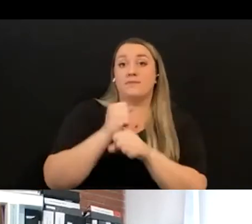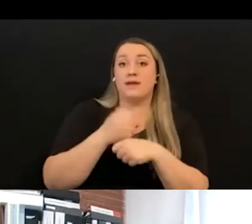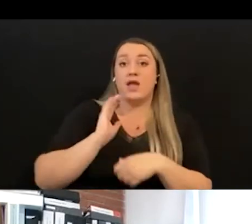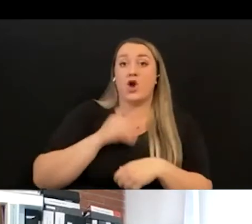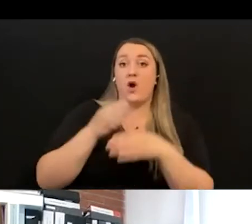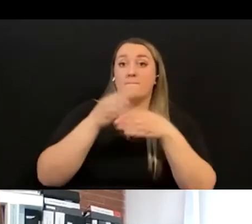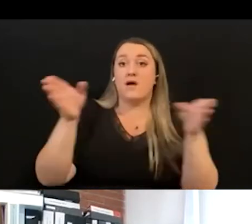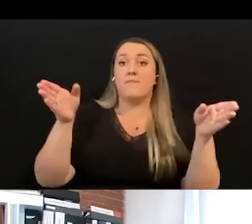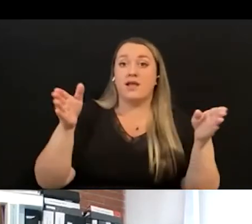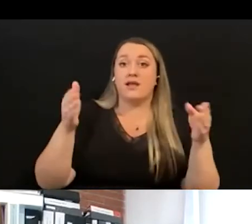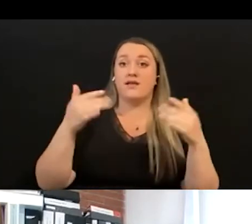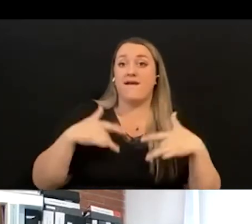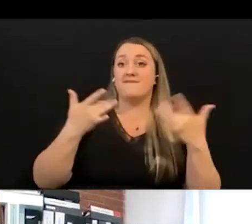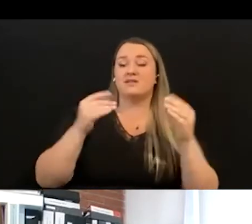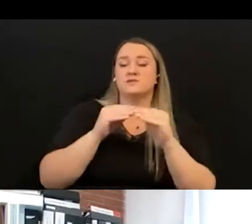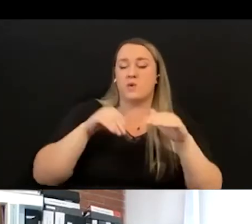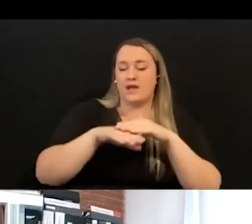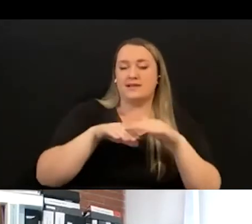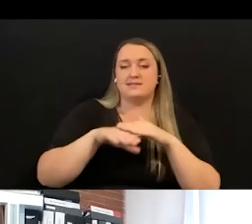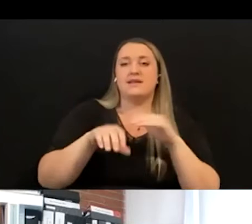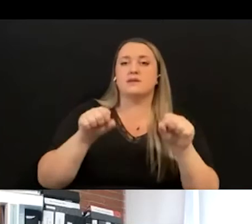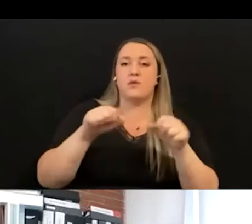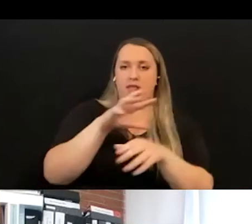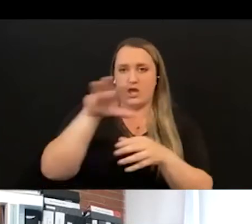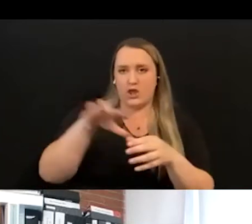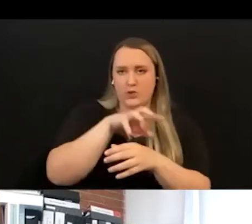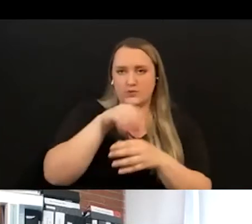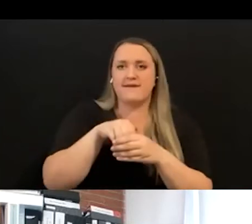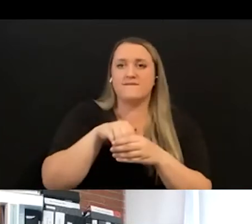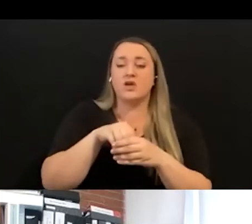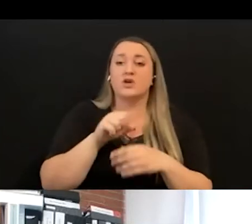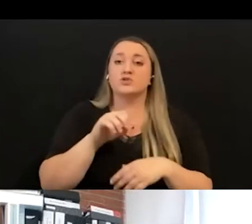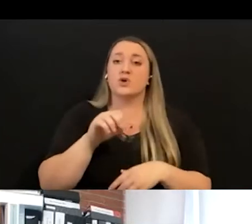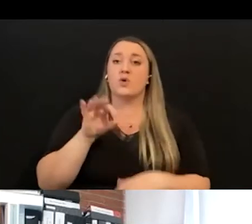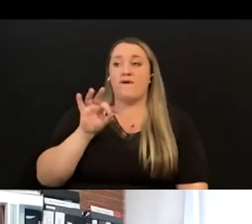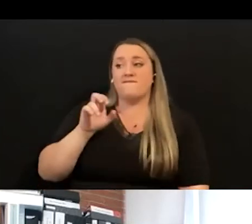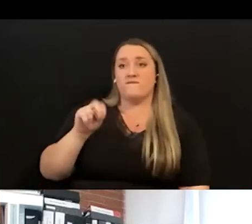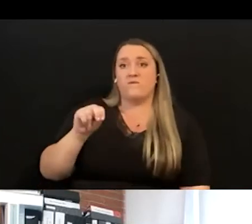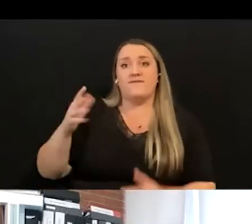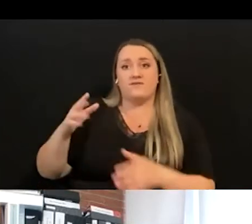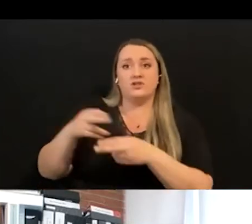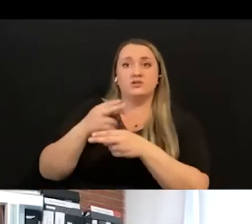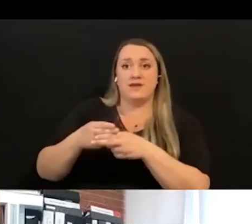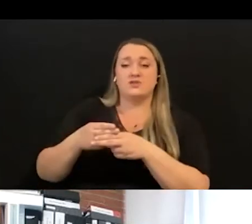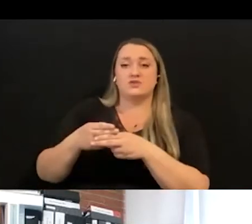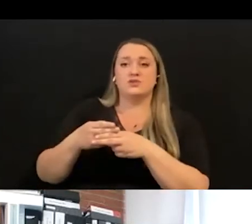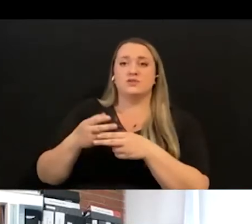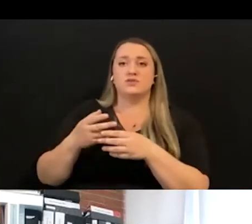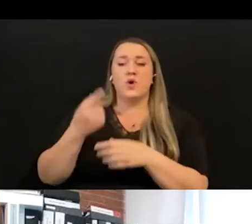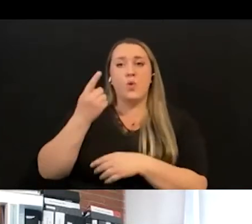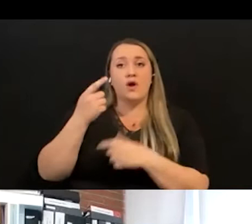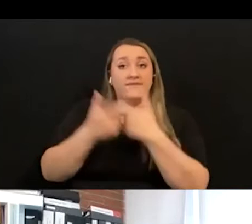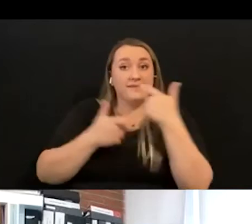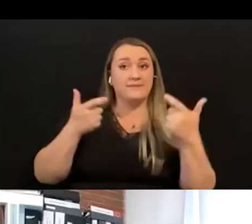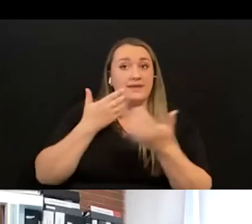events more accessible and inclusive. And so as Fran has touched on already, one of the big things that